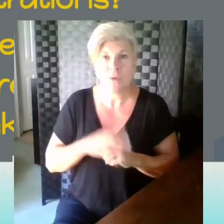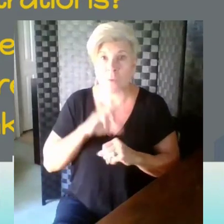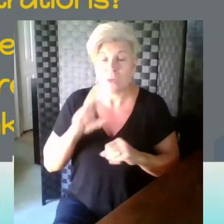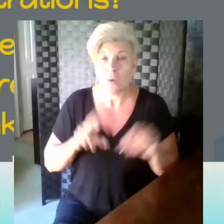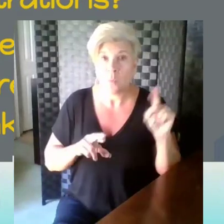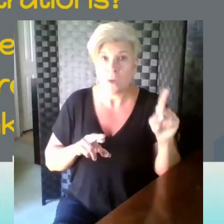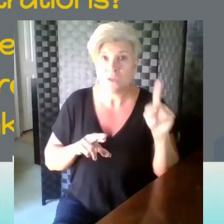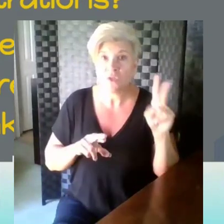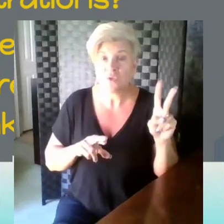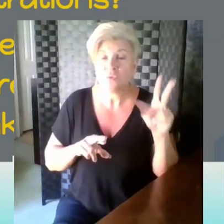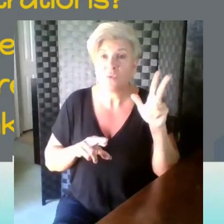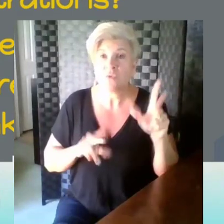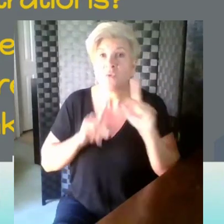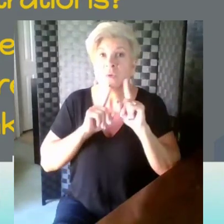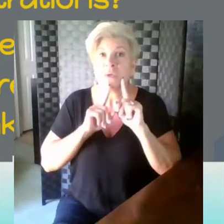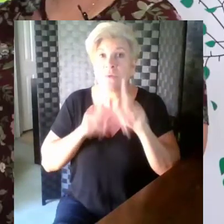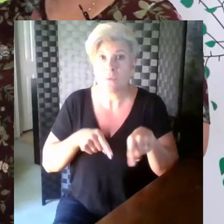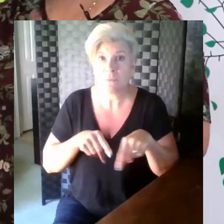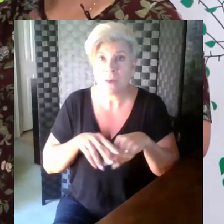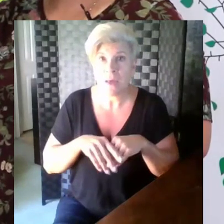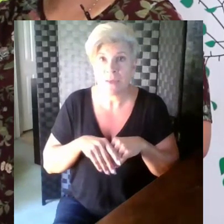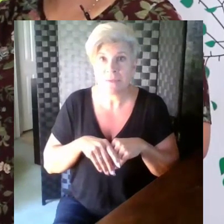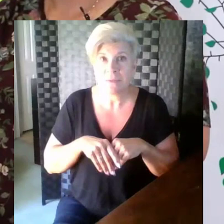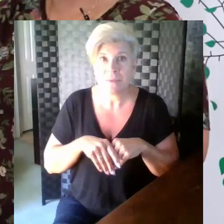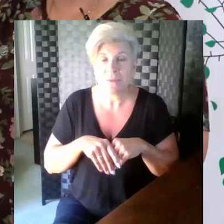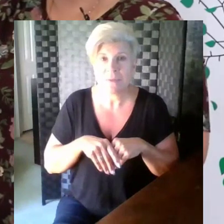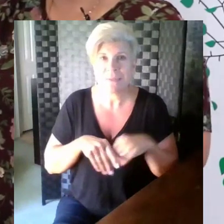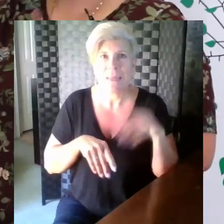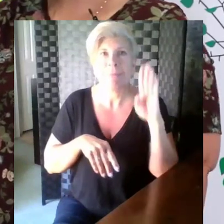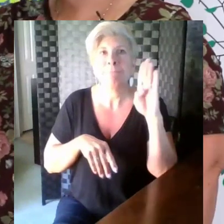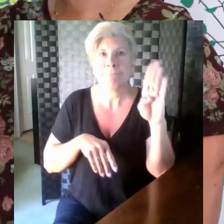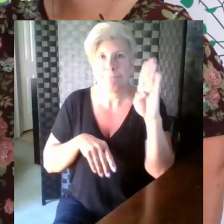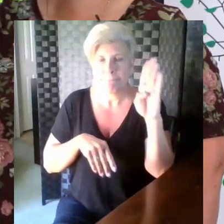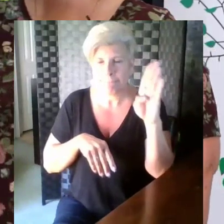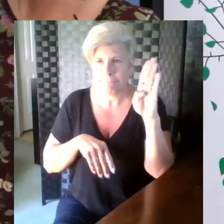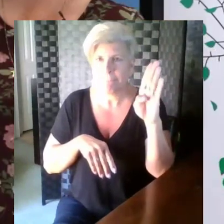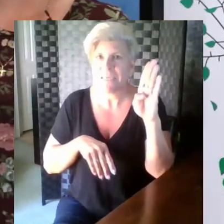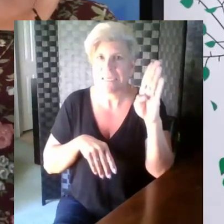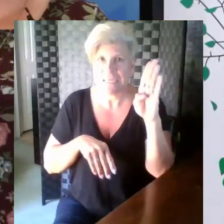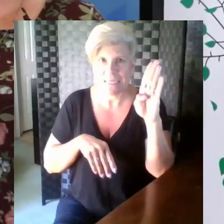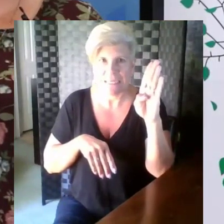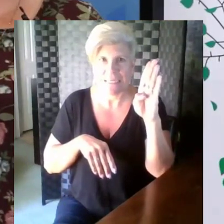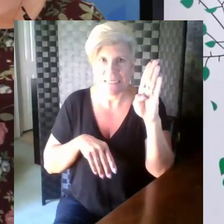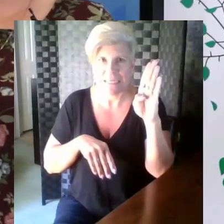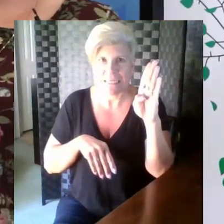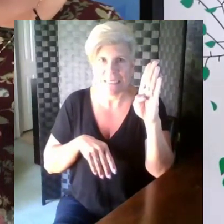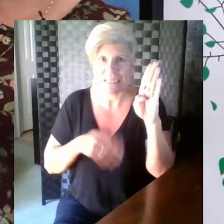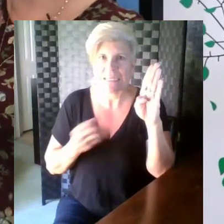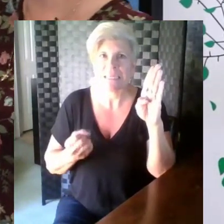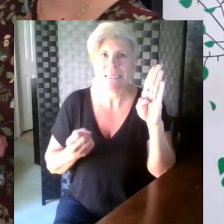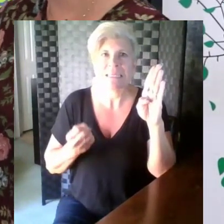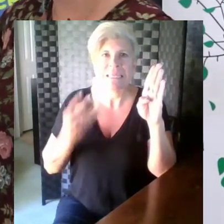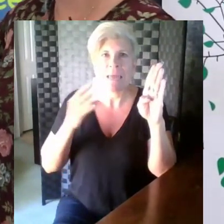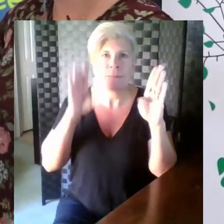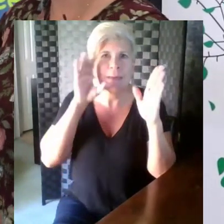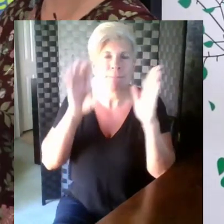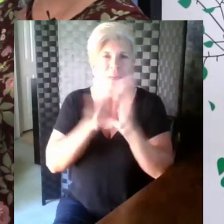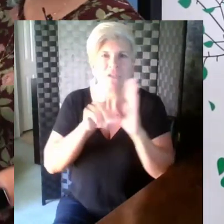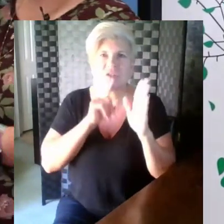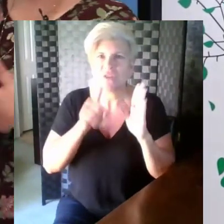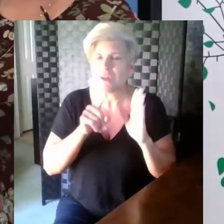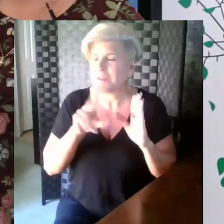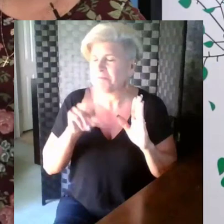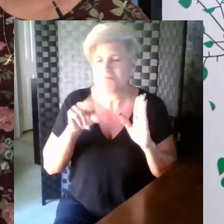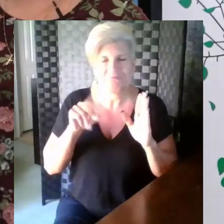Ready? 1, 2, 3, respond. I hope you're holding up 2 fingers. The answer is